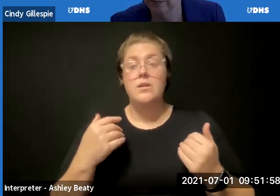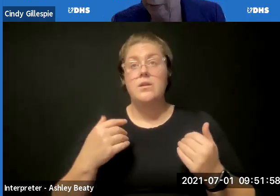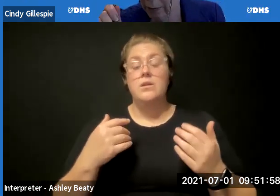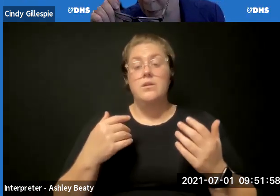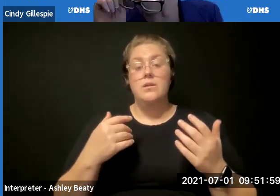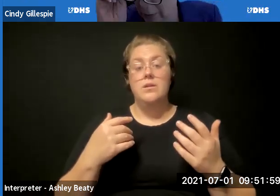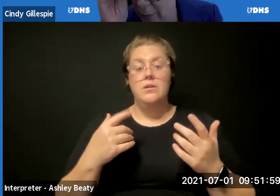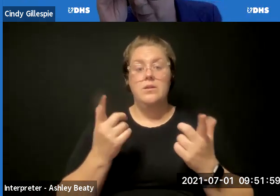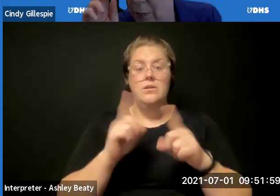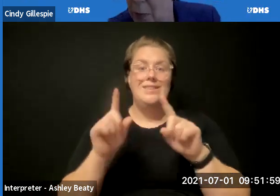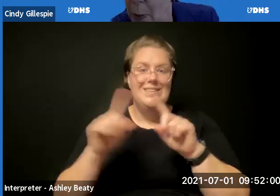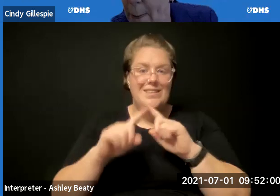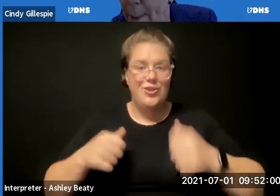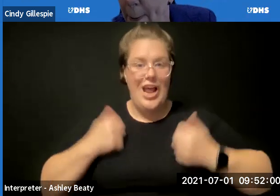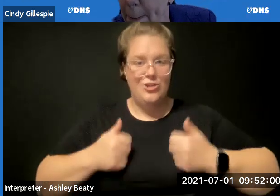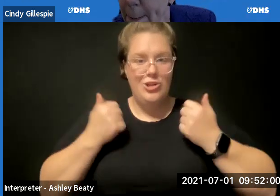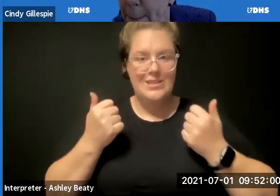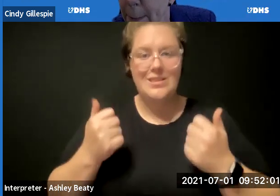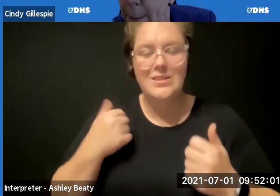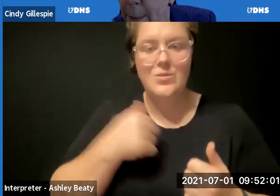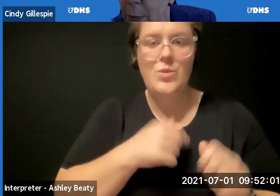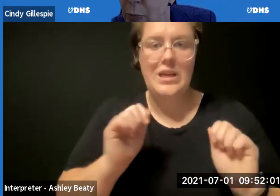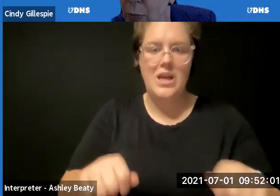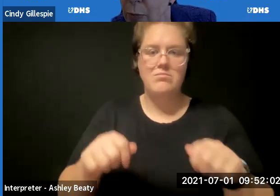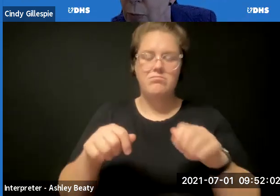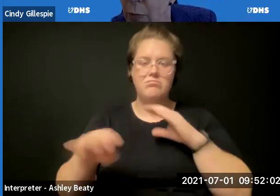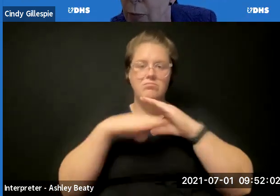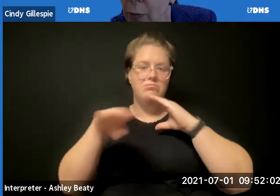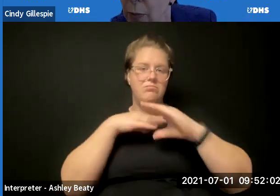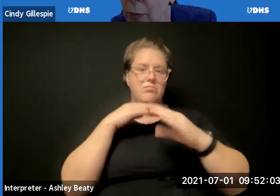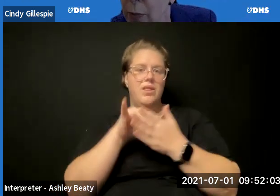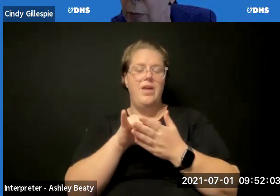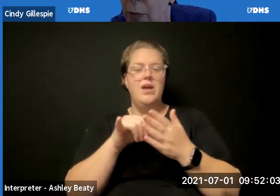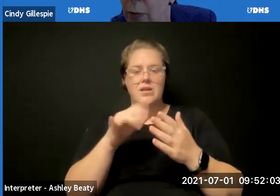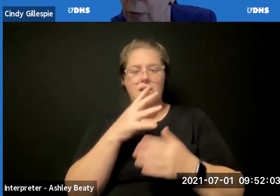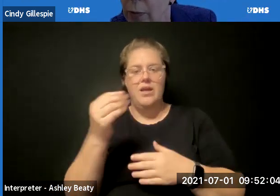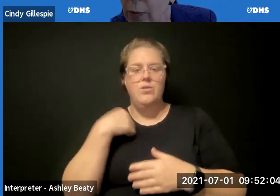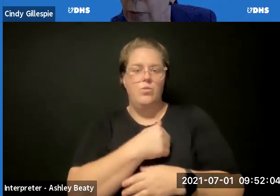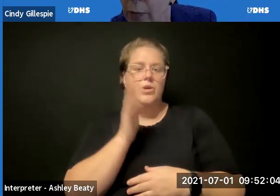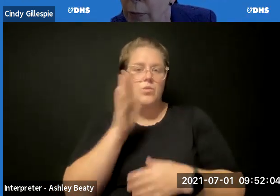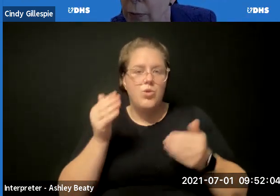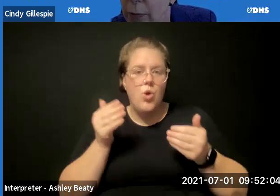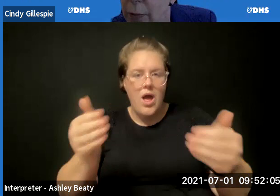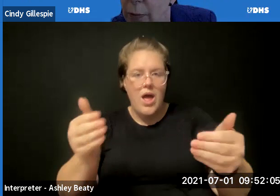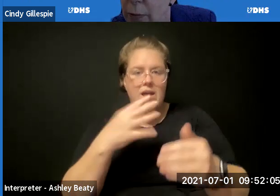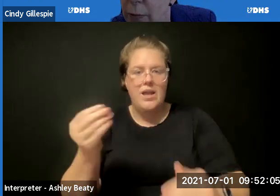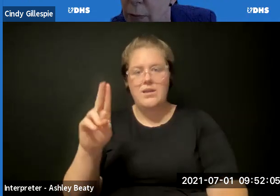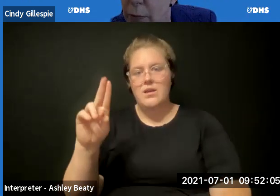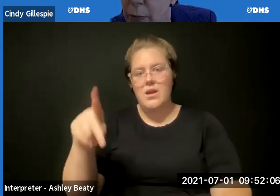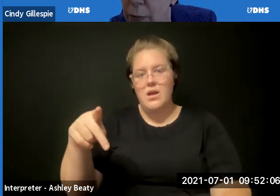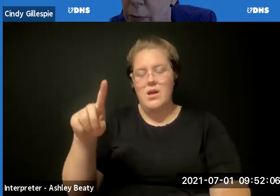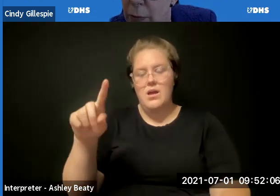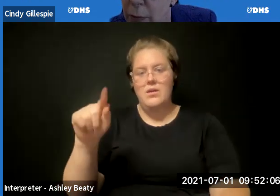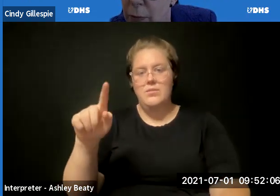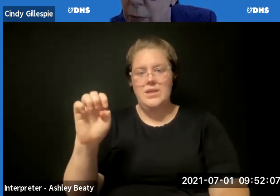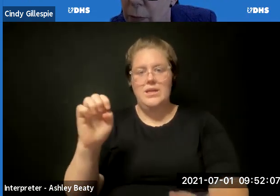different addresses and stuff out there where you can send us that information. And then we can go ahead and update some of the frequently asked questions